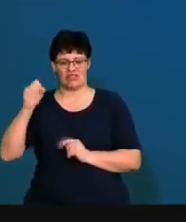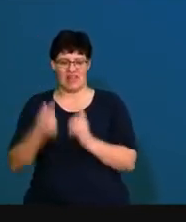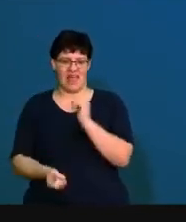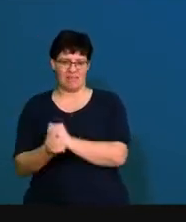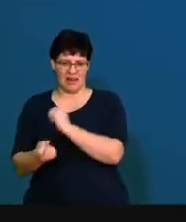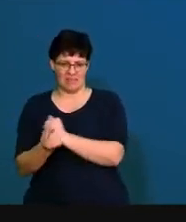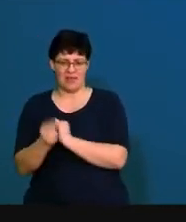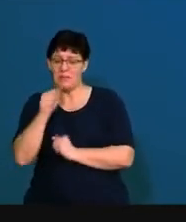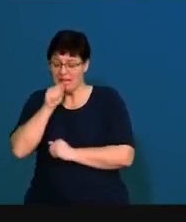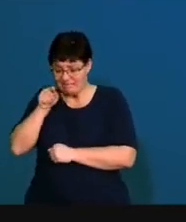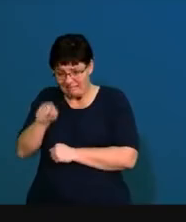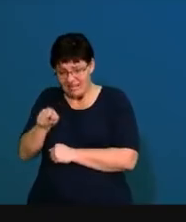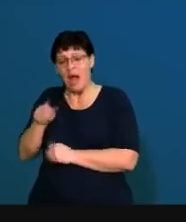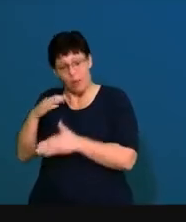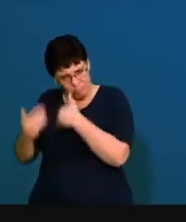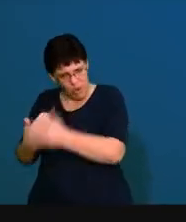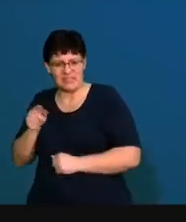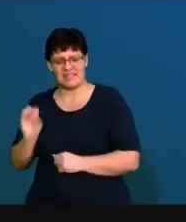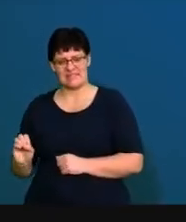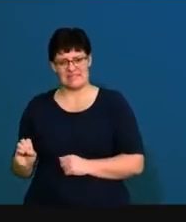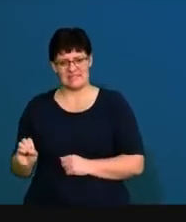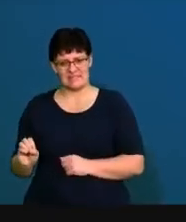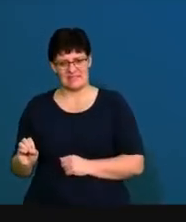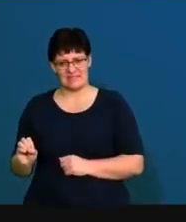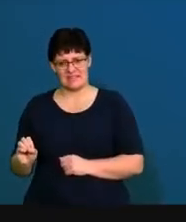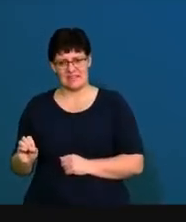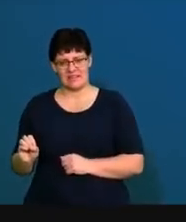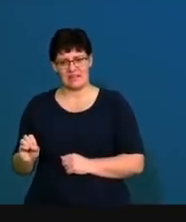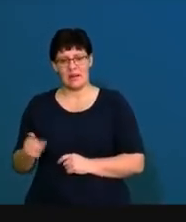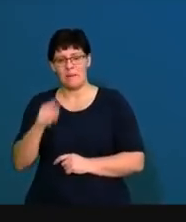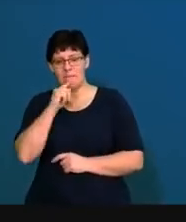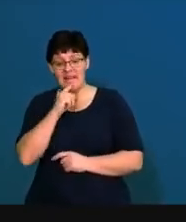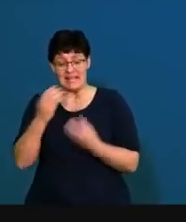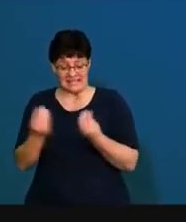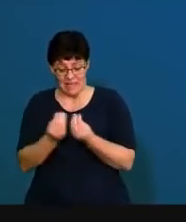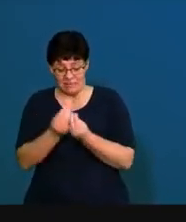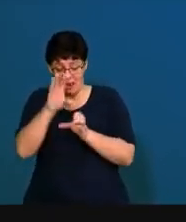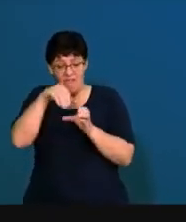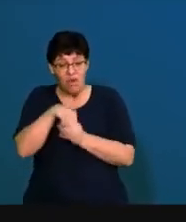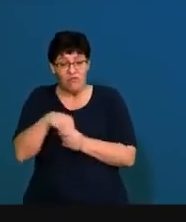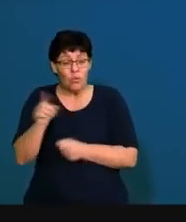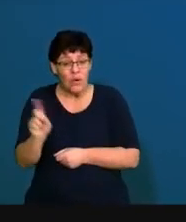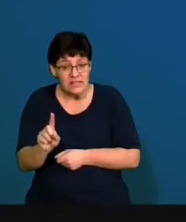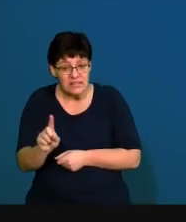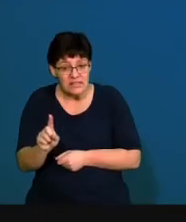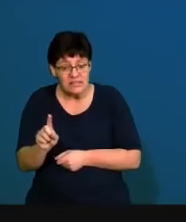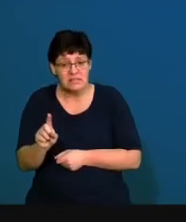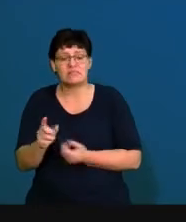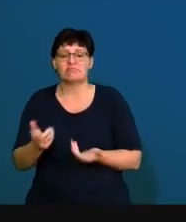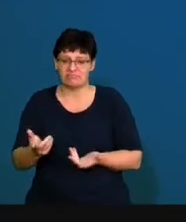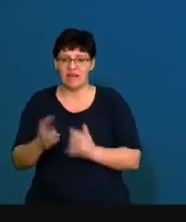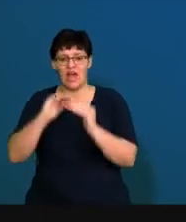so oxidation is a process, right? So if oxidation is a process, the substance that is involved